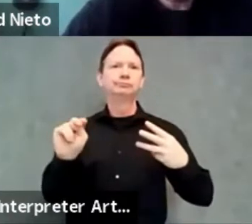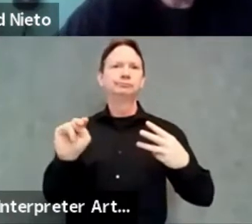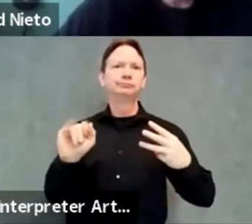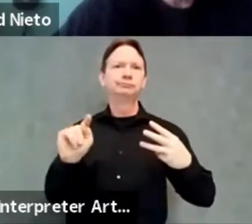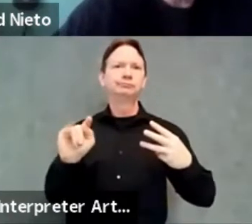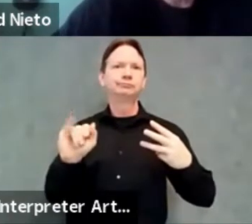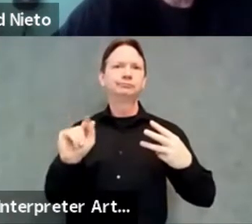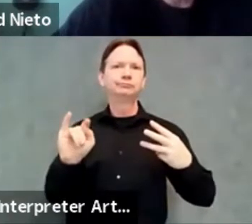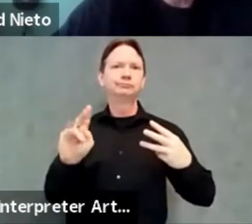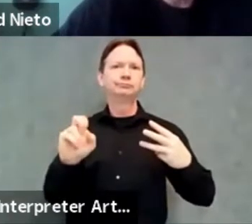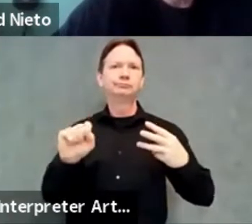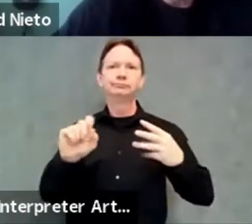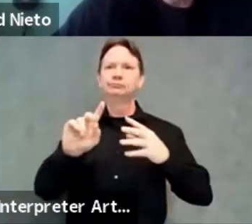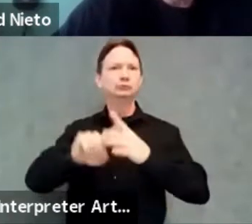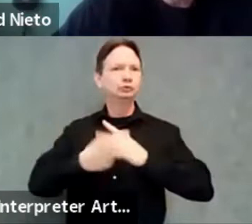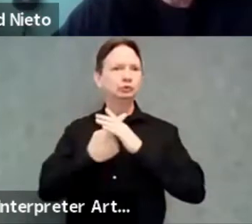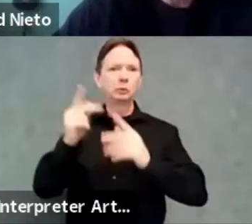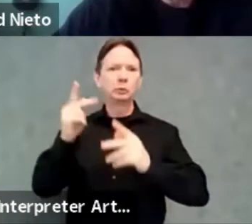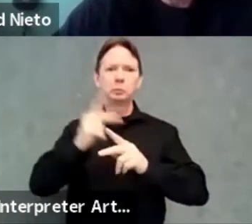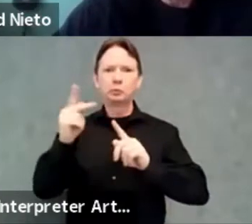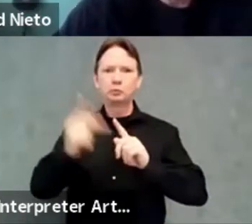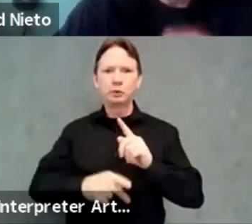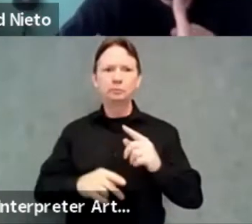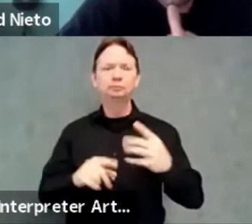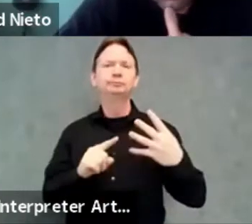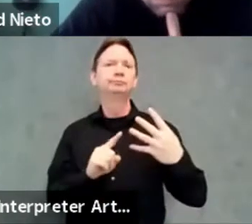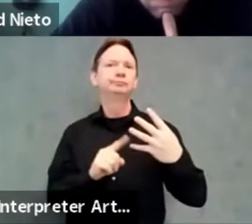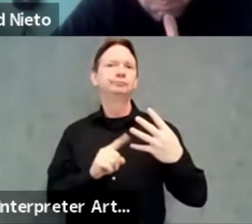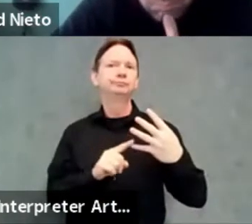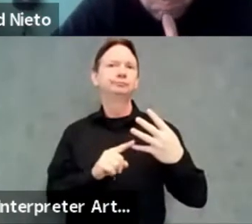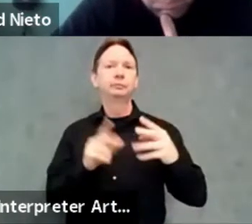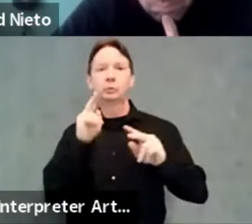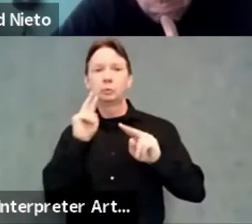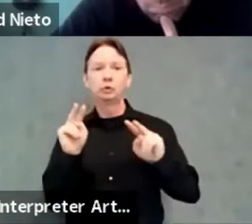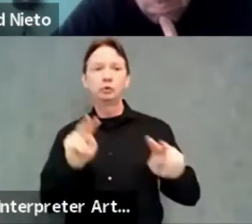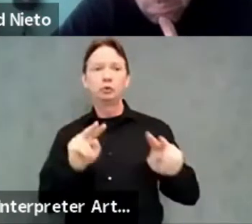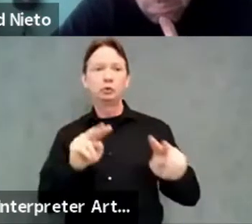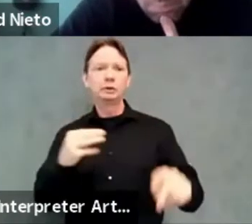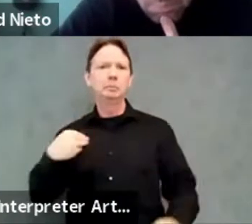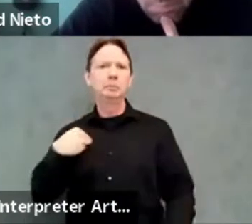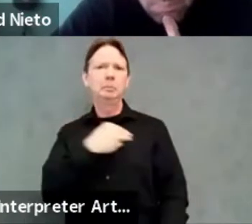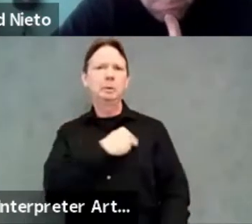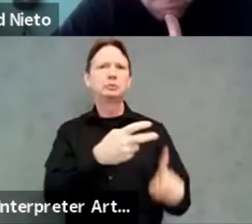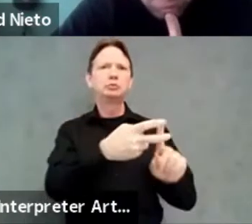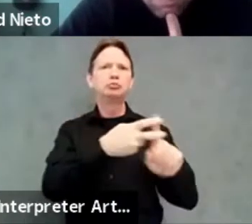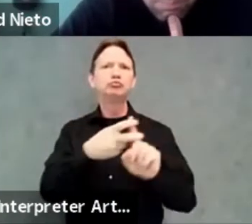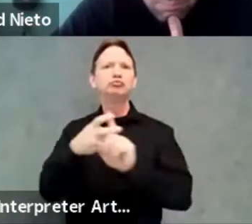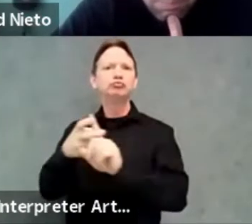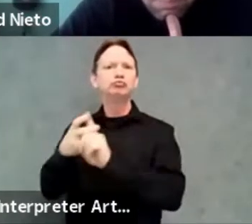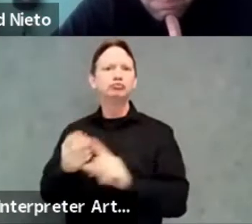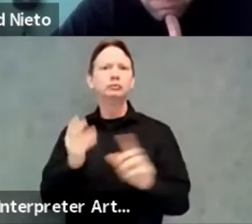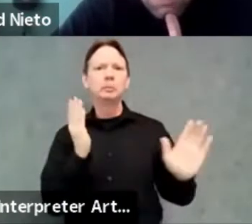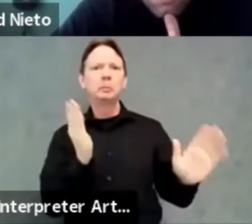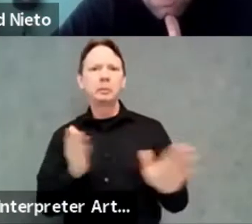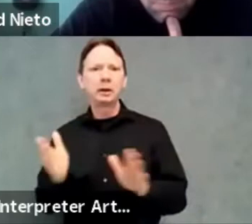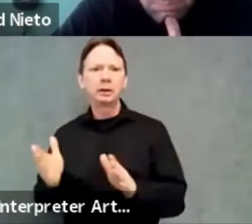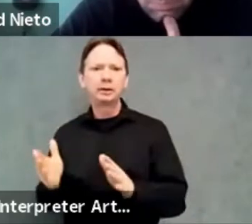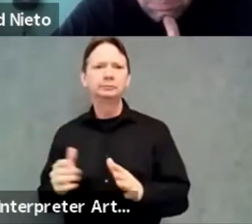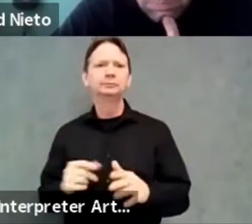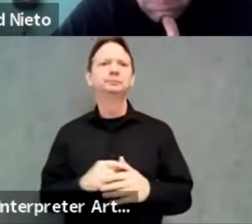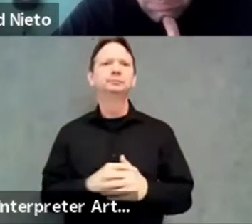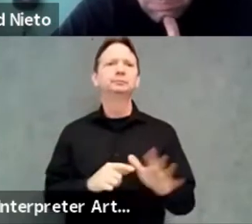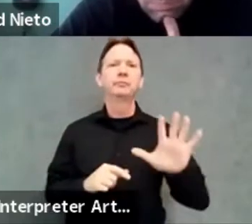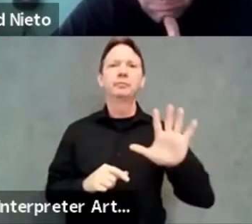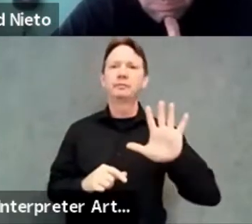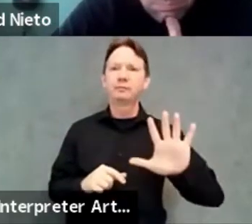developing the leadership capacity of existing members. And I think most importantly, although it's the last bullet, is really how are you advancing the knowledge base